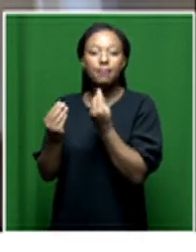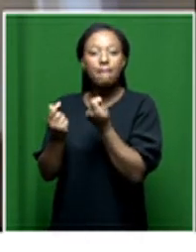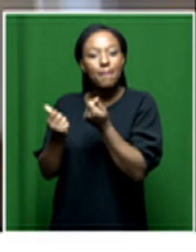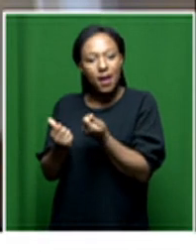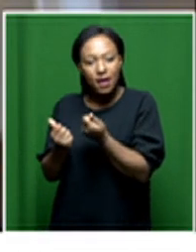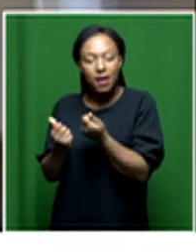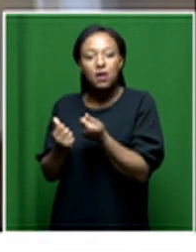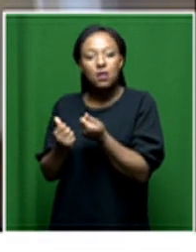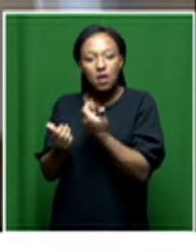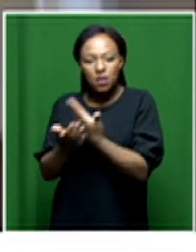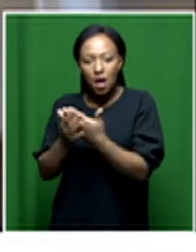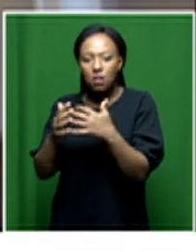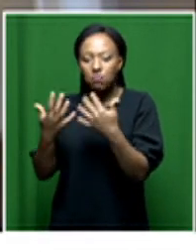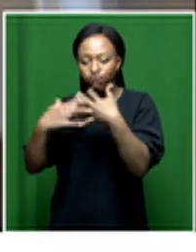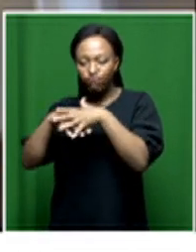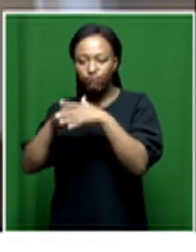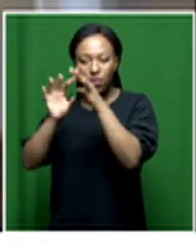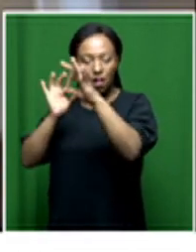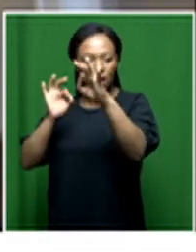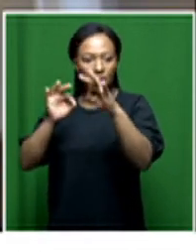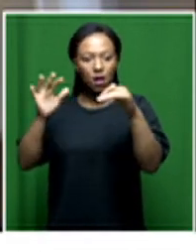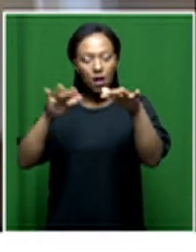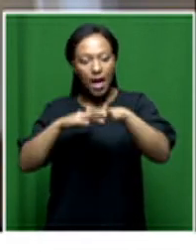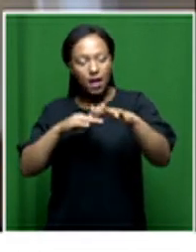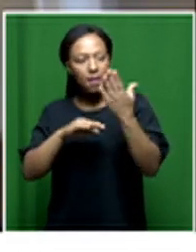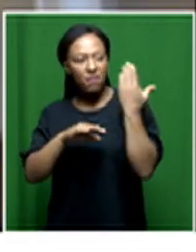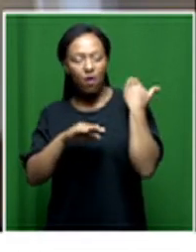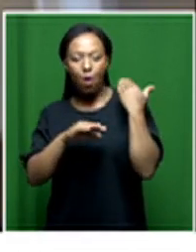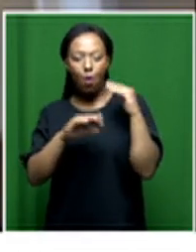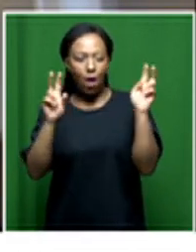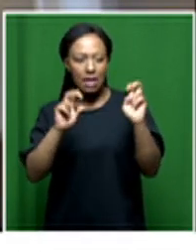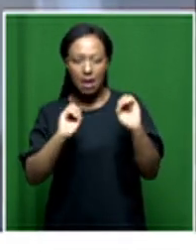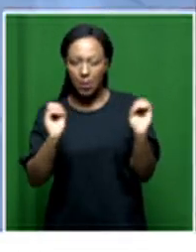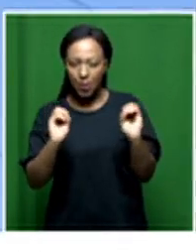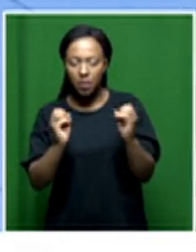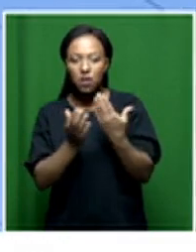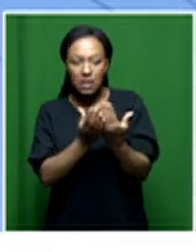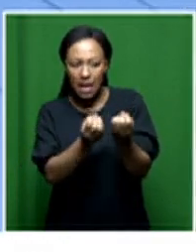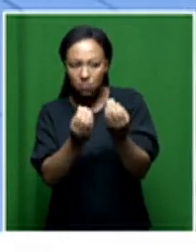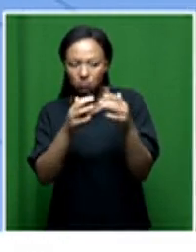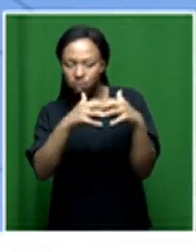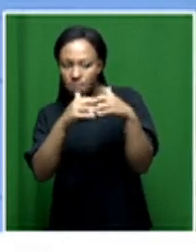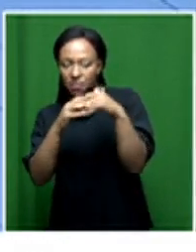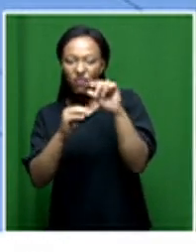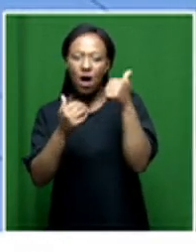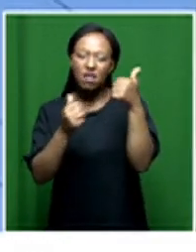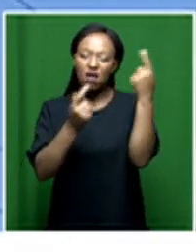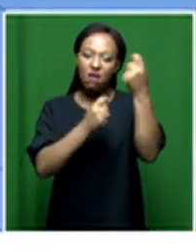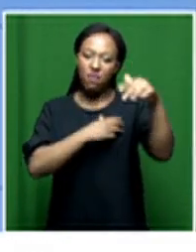to be able to roll out electricity in areas that have previously not been able to have electricity